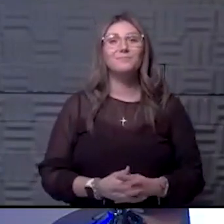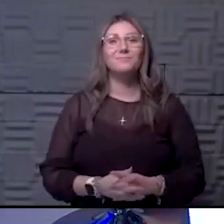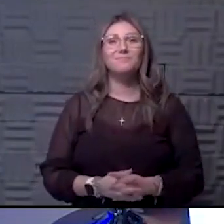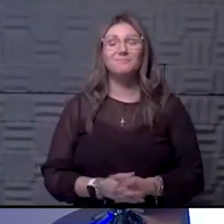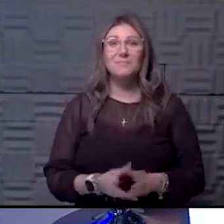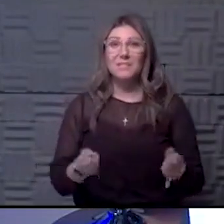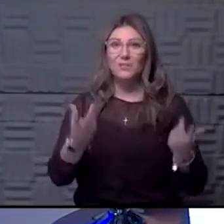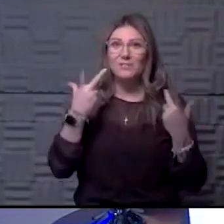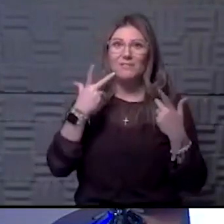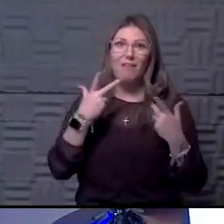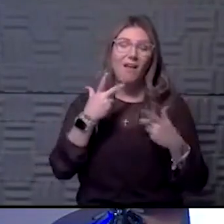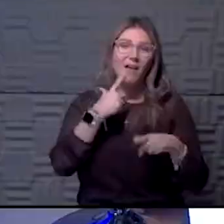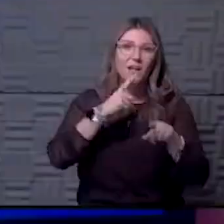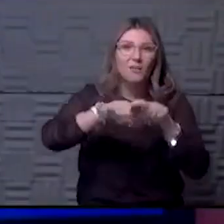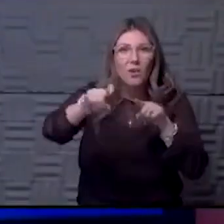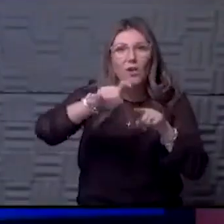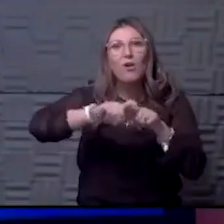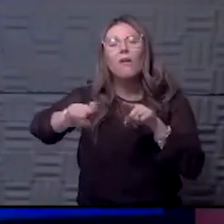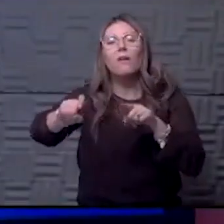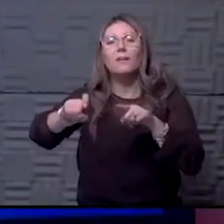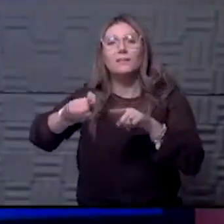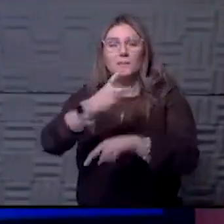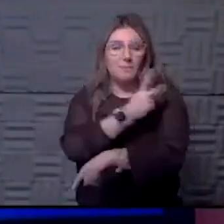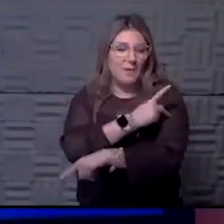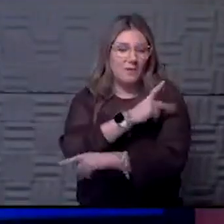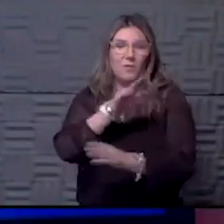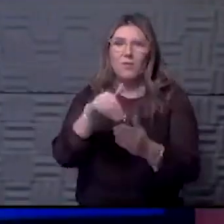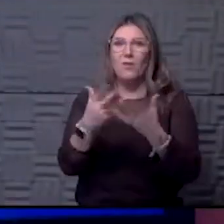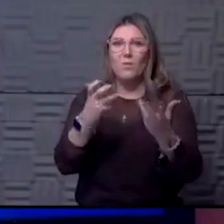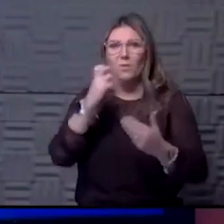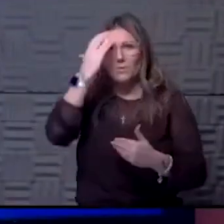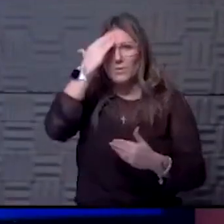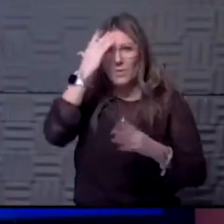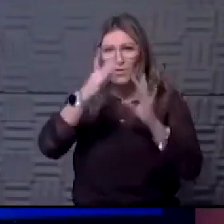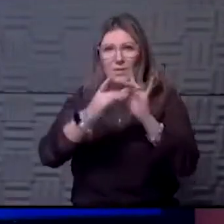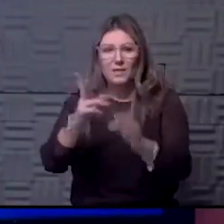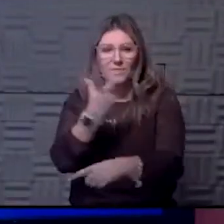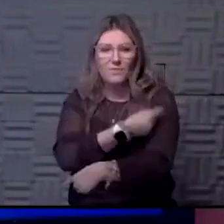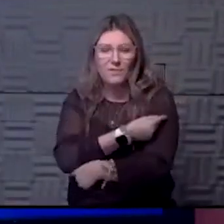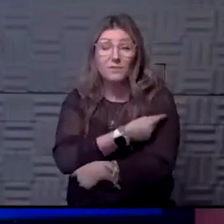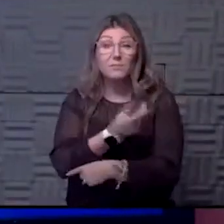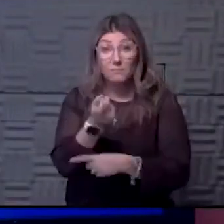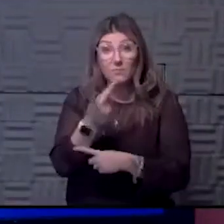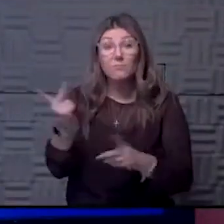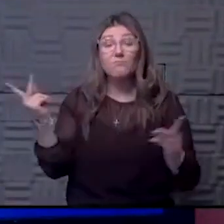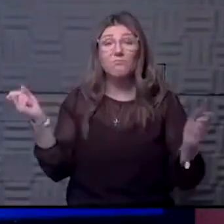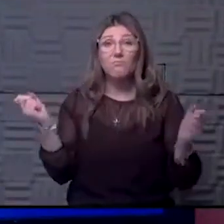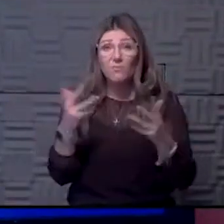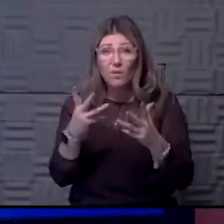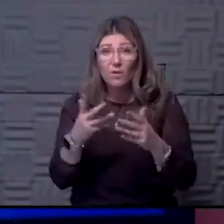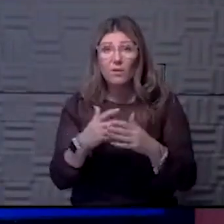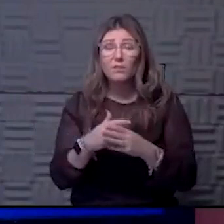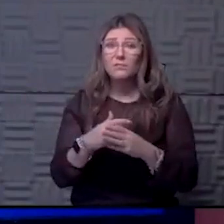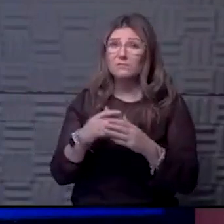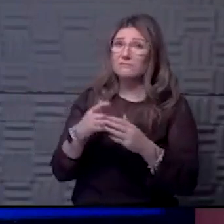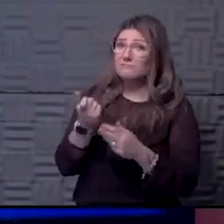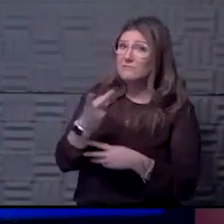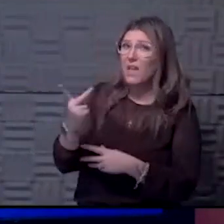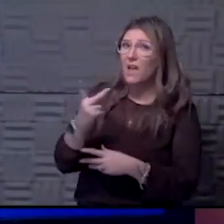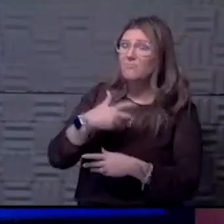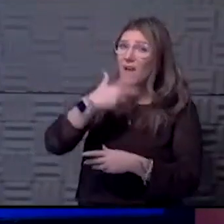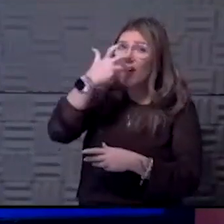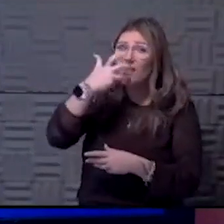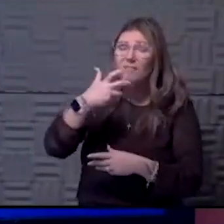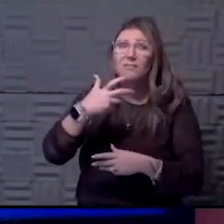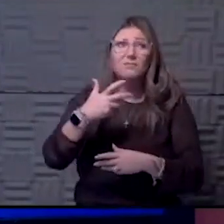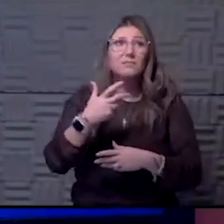Had a lot of calls with patients yesterday. They're all wanting to know about that vaccine. Some people are afraid. Some people are angry. Some